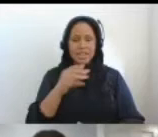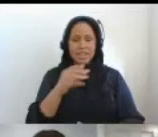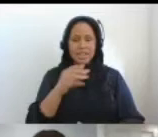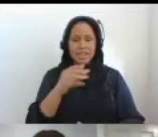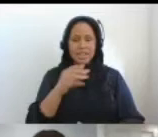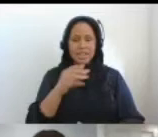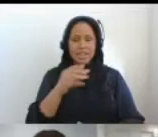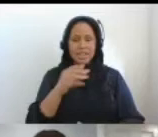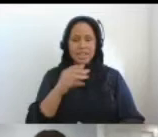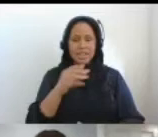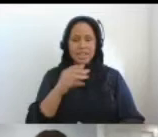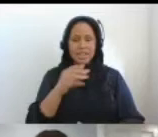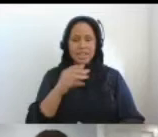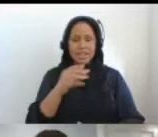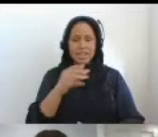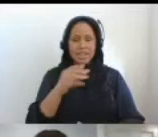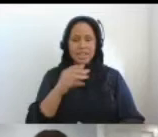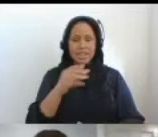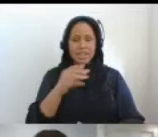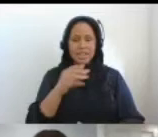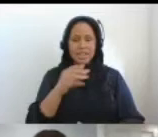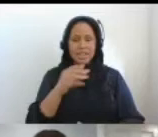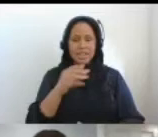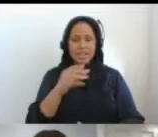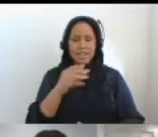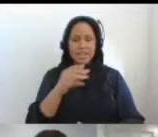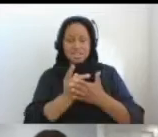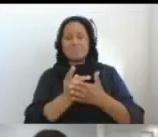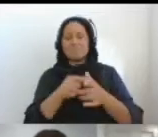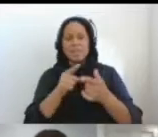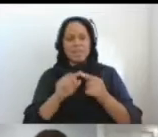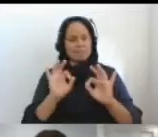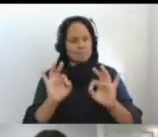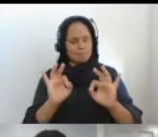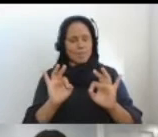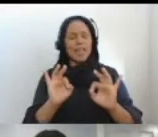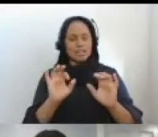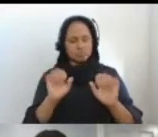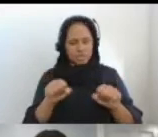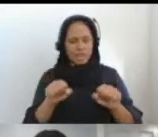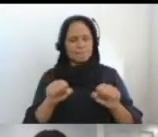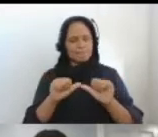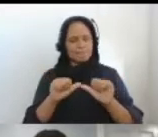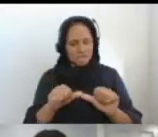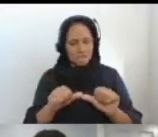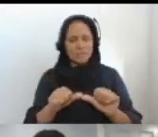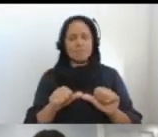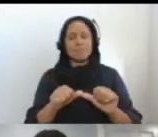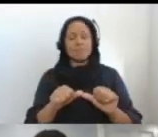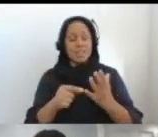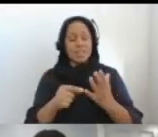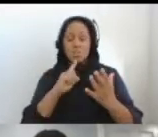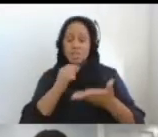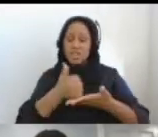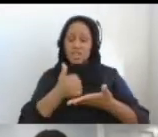of everything, then odds are you're good to go. And they're really, really resourceful and really helpful. They're the ones who, like I